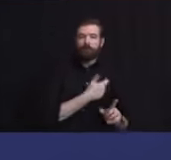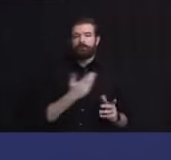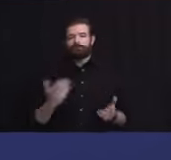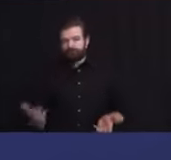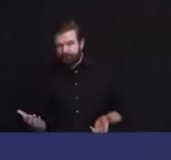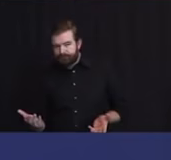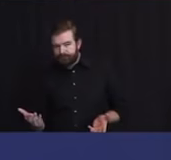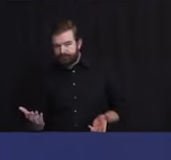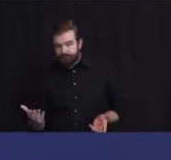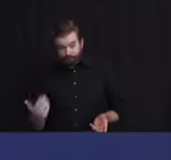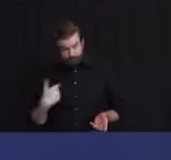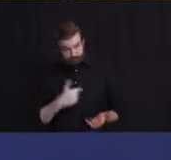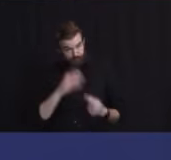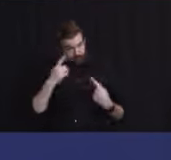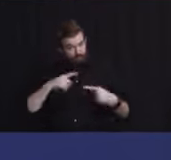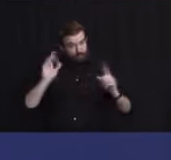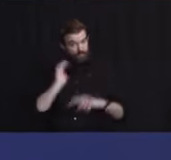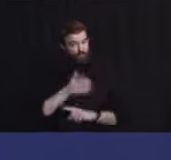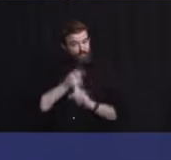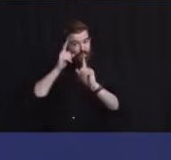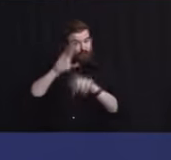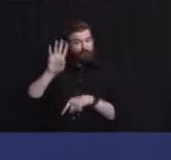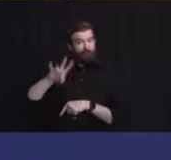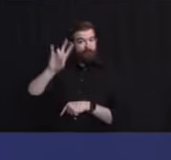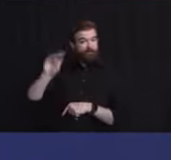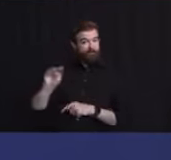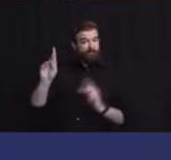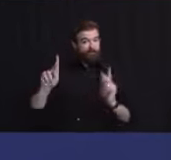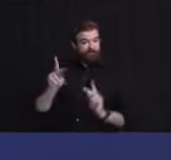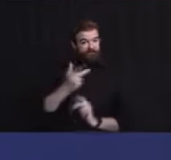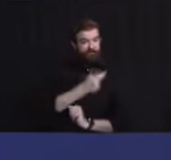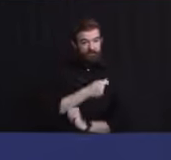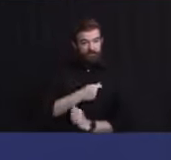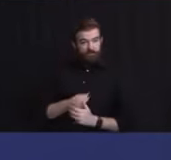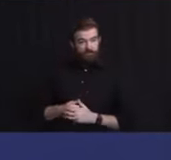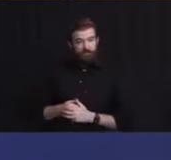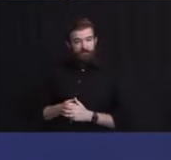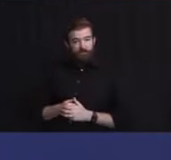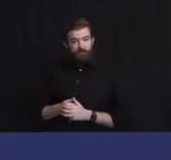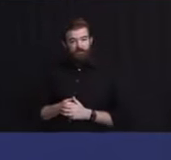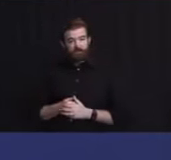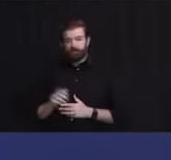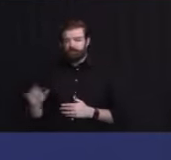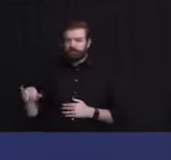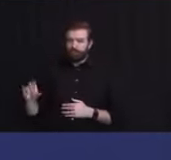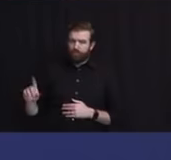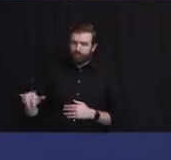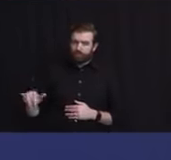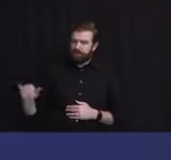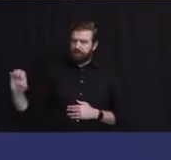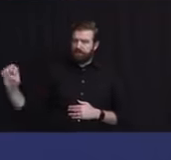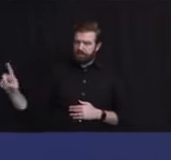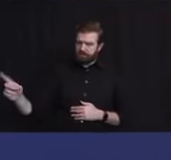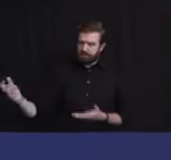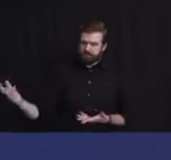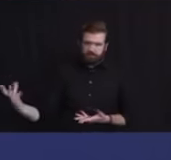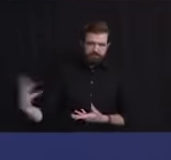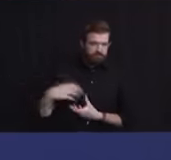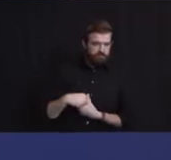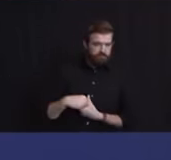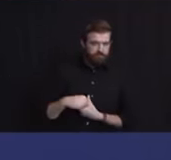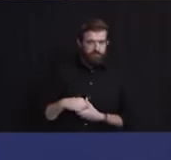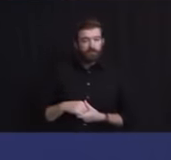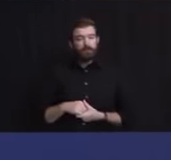you. I'm going to start, and Judy and Ed should weigh in. Ed, we got to get your money's worth here, so particularly the Indian variant, you may want to come in